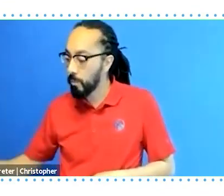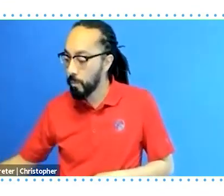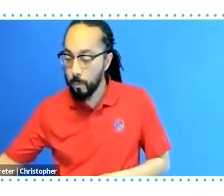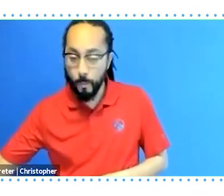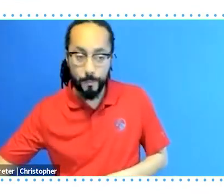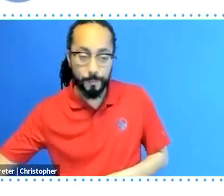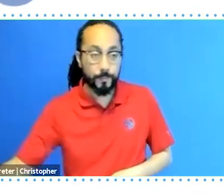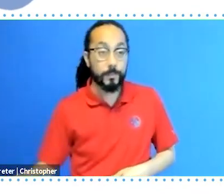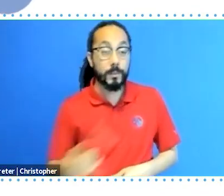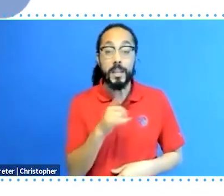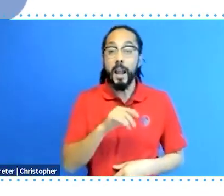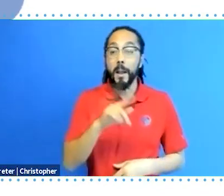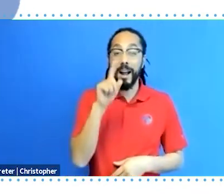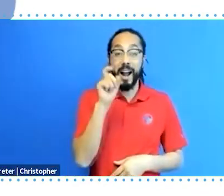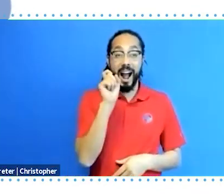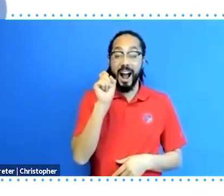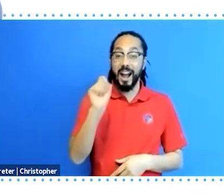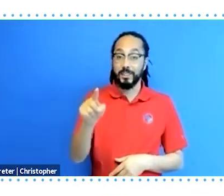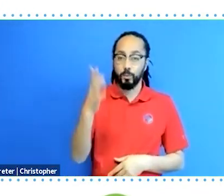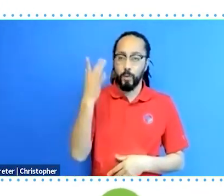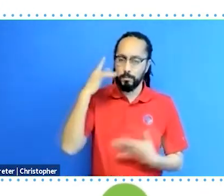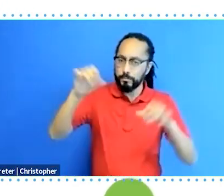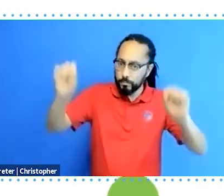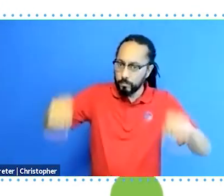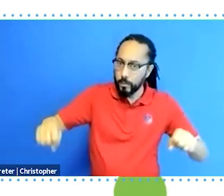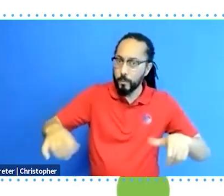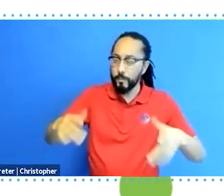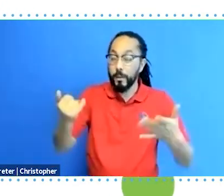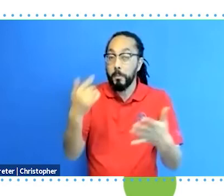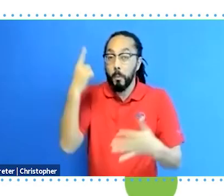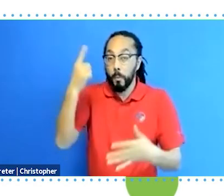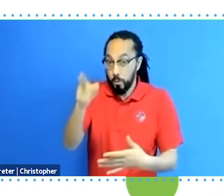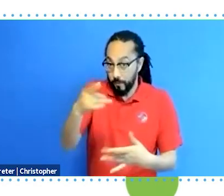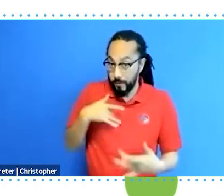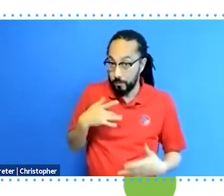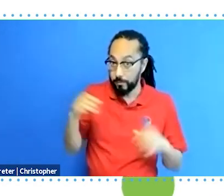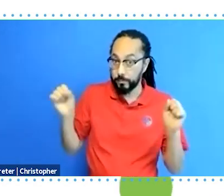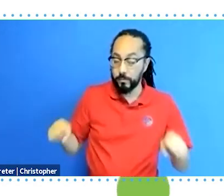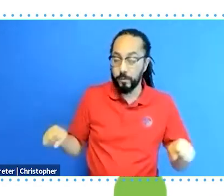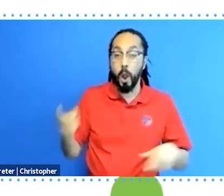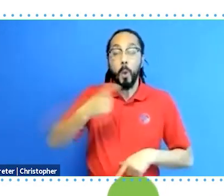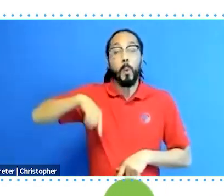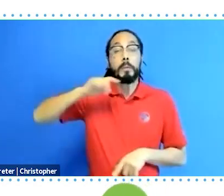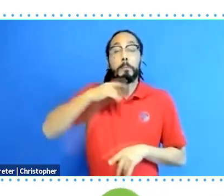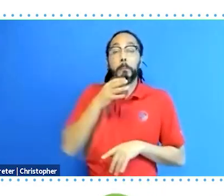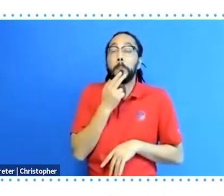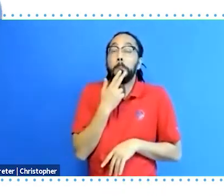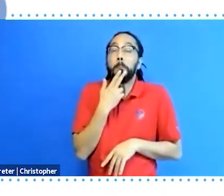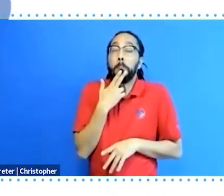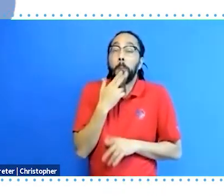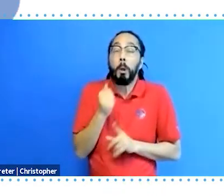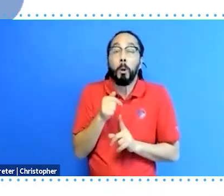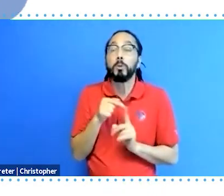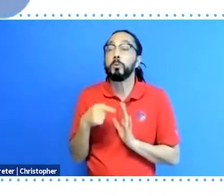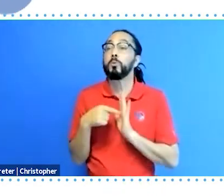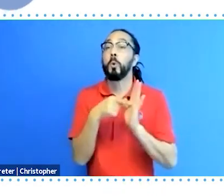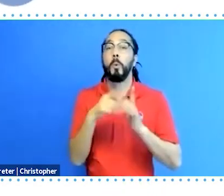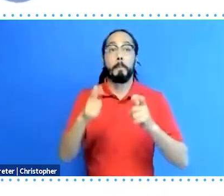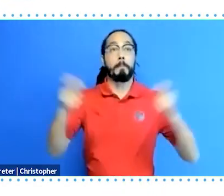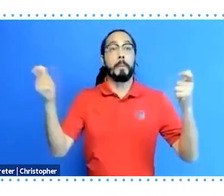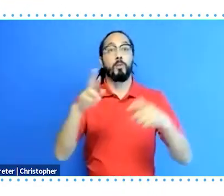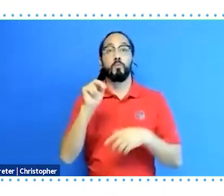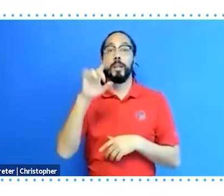interested in whether you see that as a possible, are we just a microcosm reflecting this much larger reality?